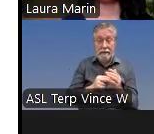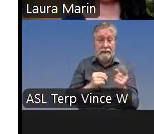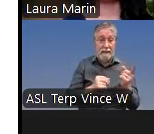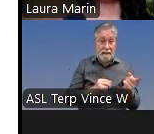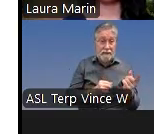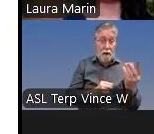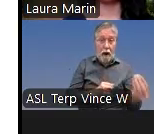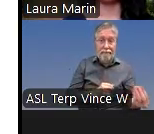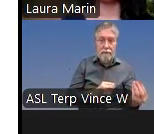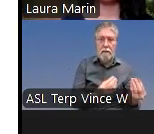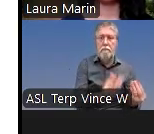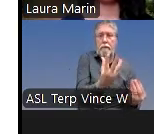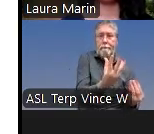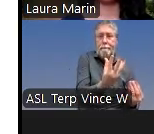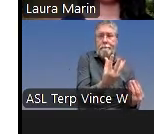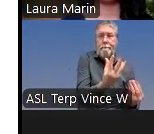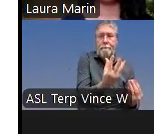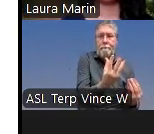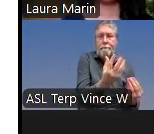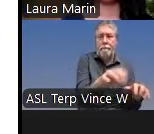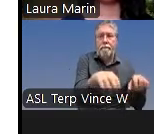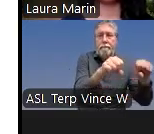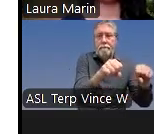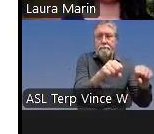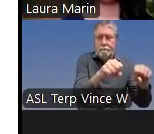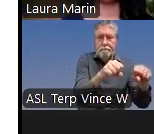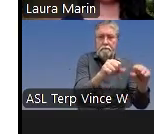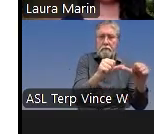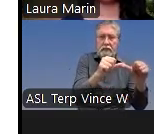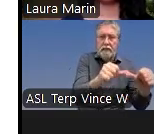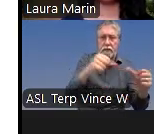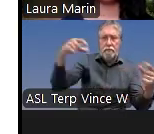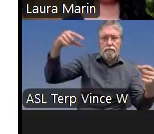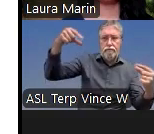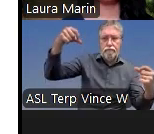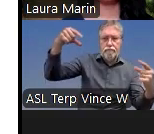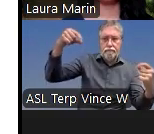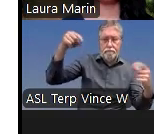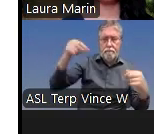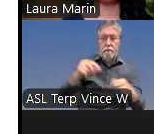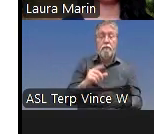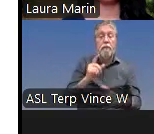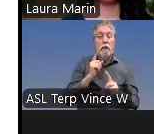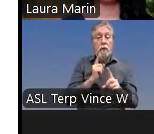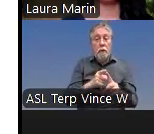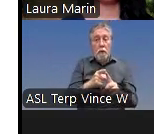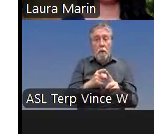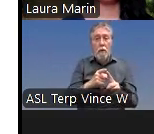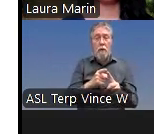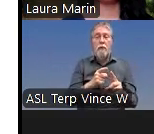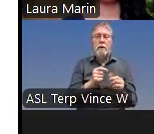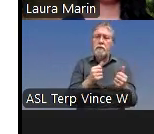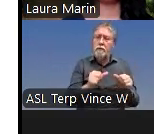should pick up the transmissions. So the goal here is to make as